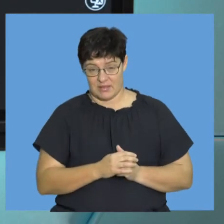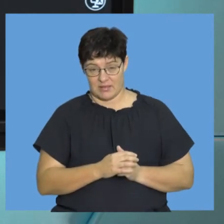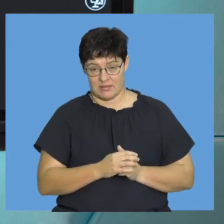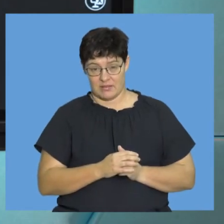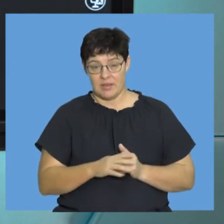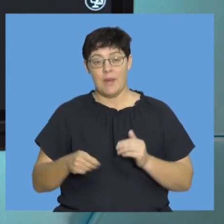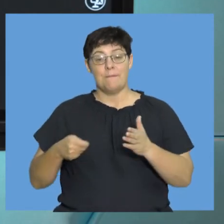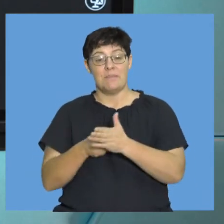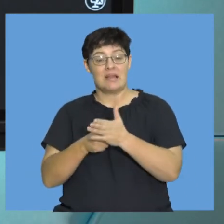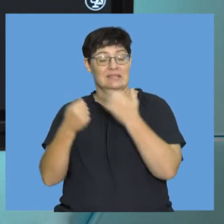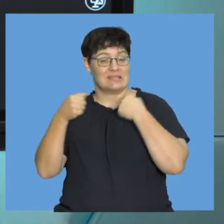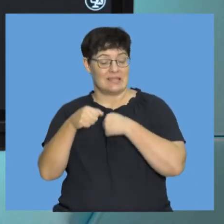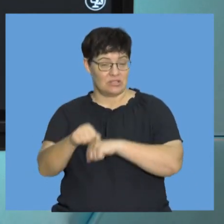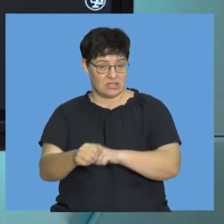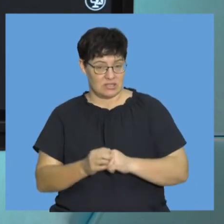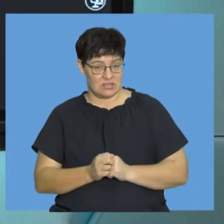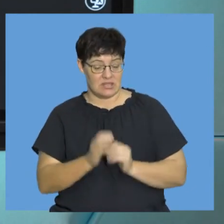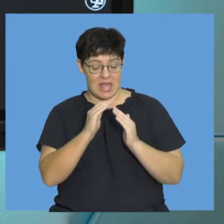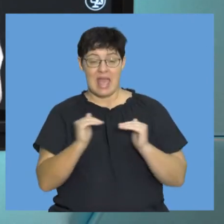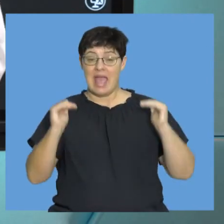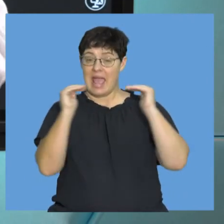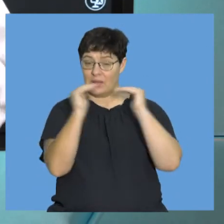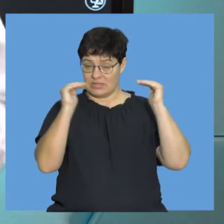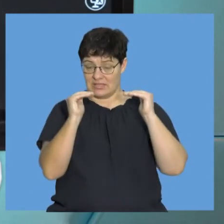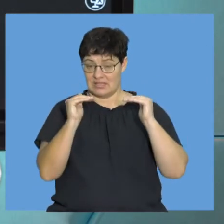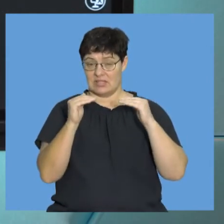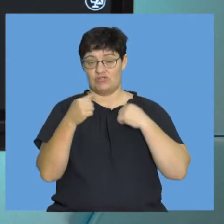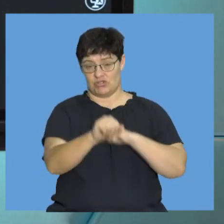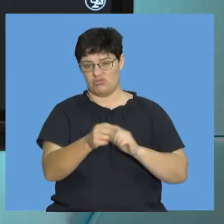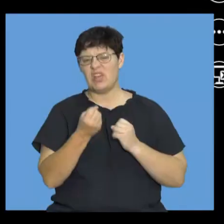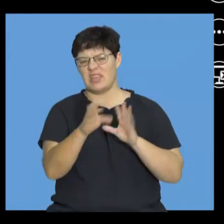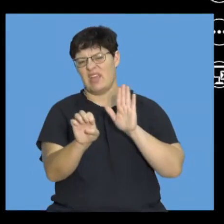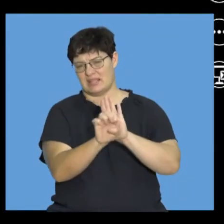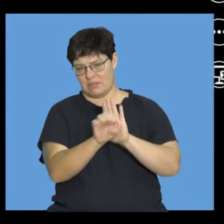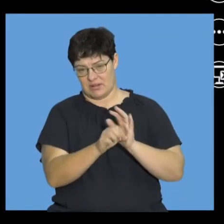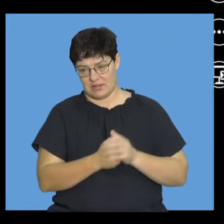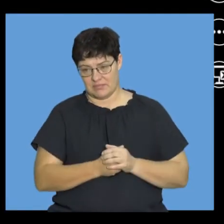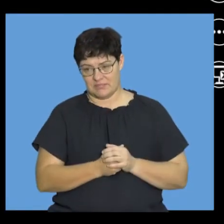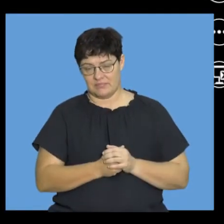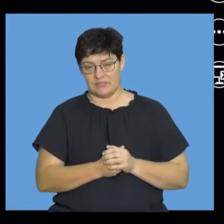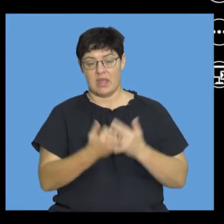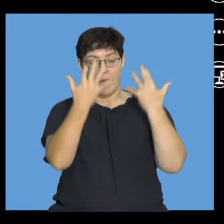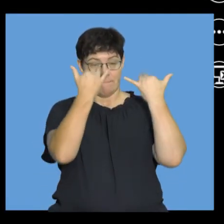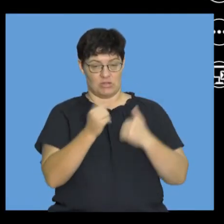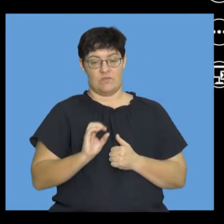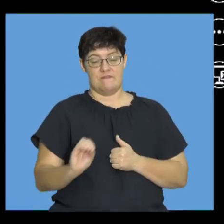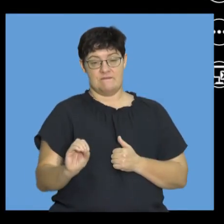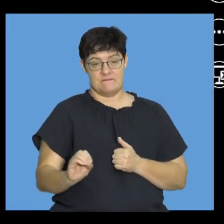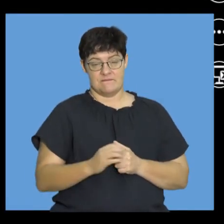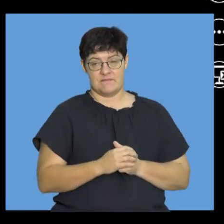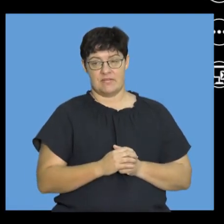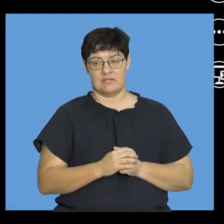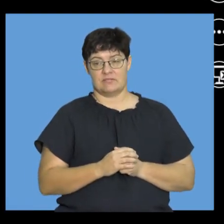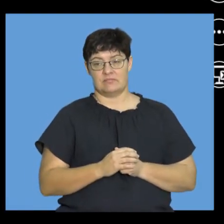Your marketing strategy, your advertising strategy. Just to give you an example. You have in your budget